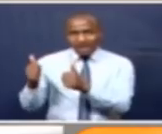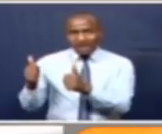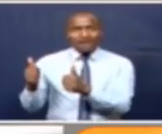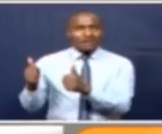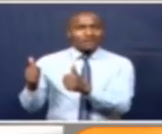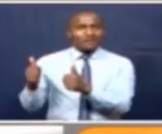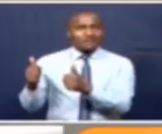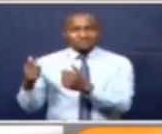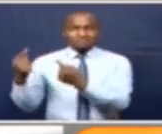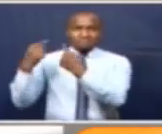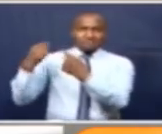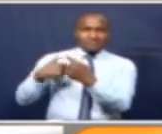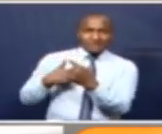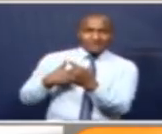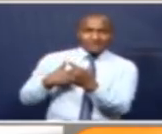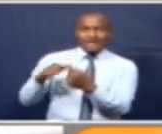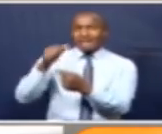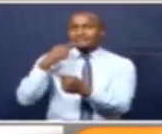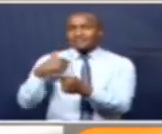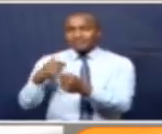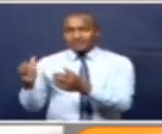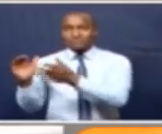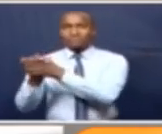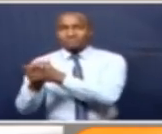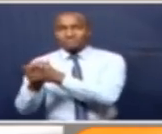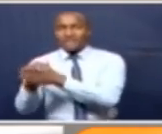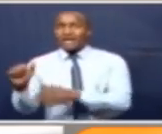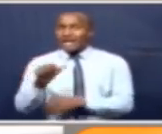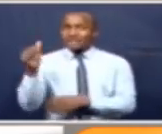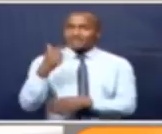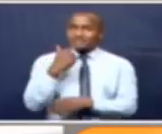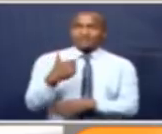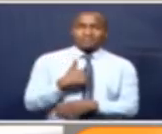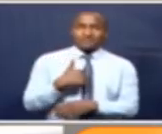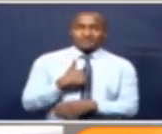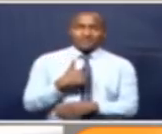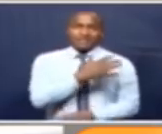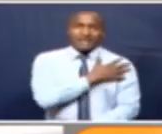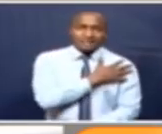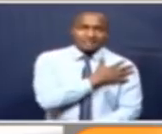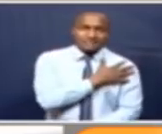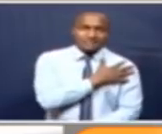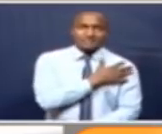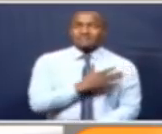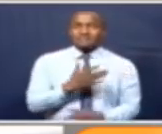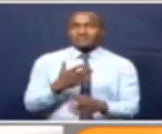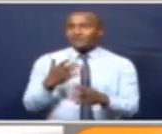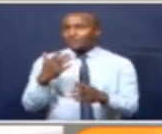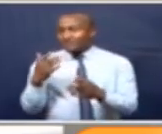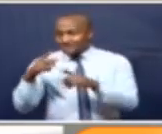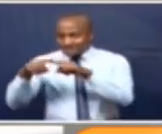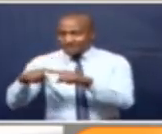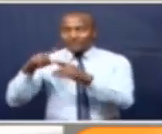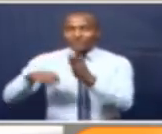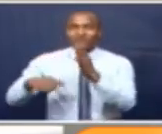attacking me and claiming that I am a Jubilee Mall, and others attacking me and claiming that I am a NASA Mall, depending on what I have said on that